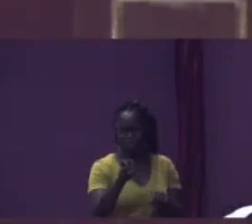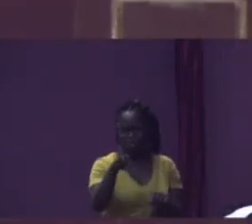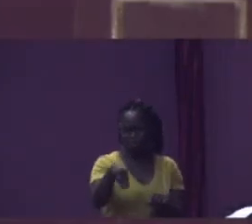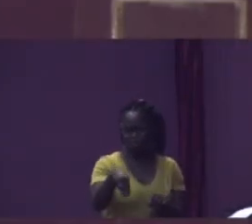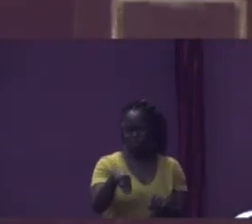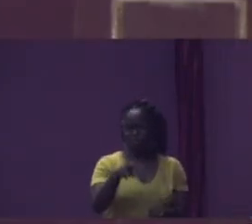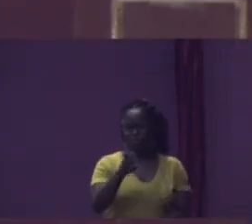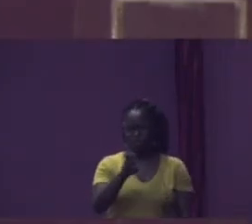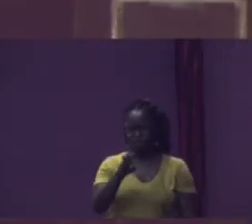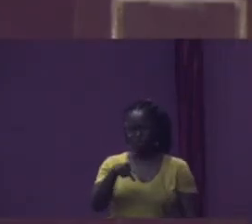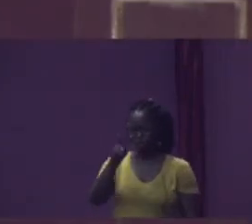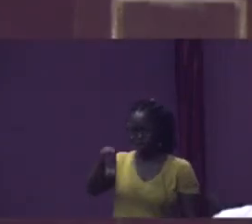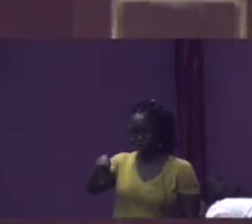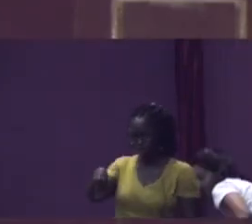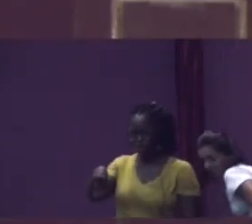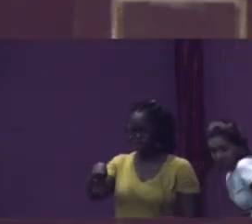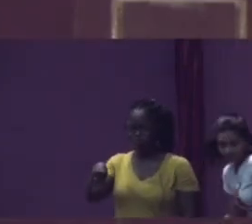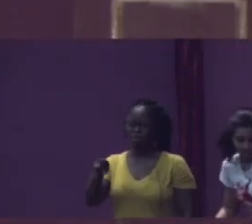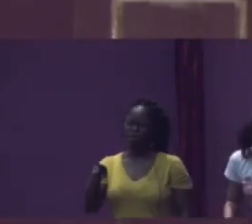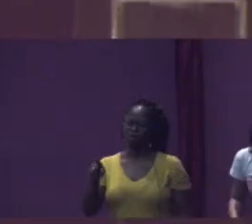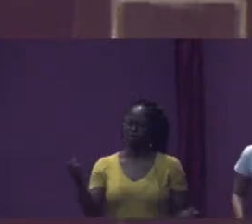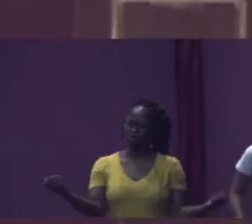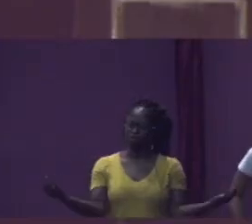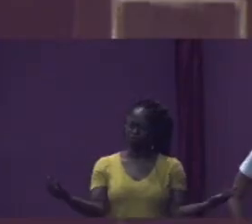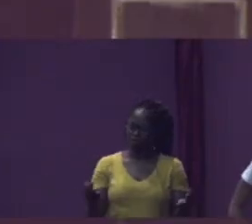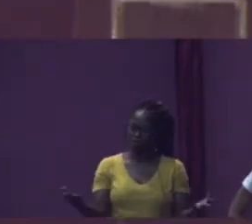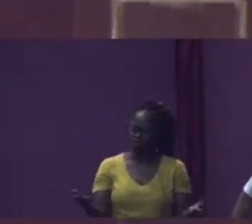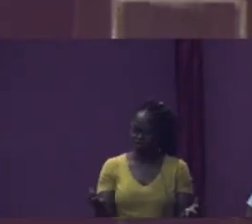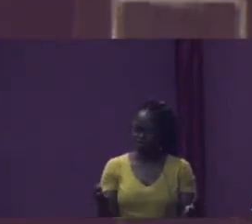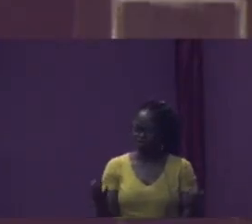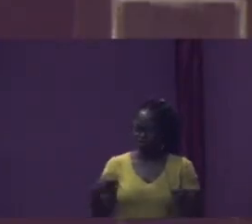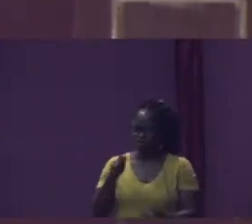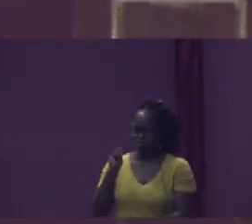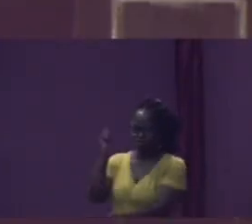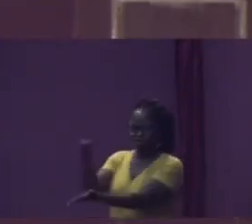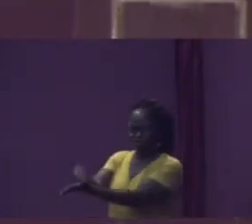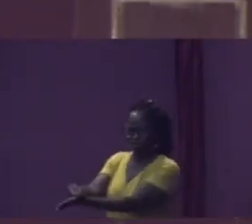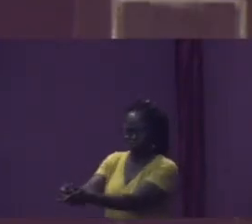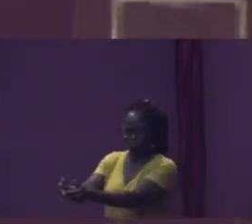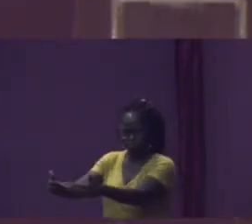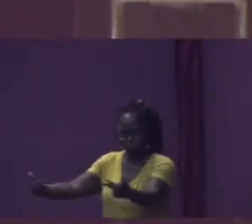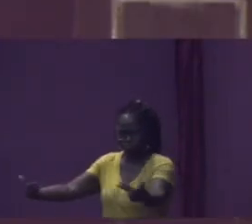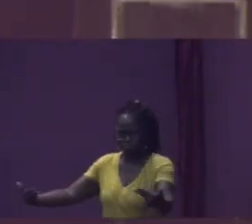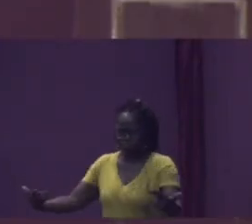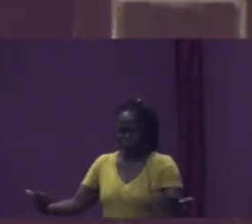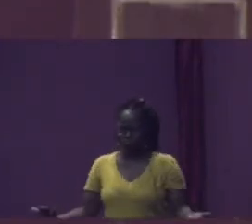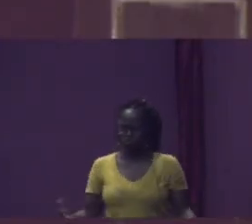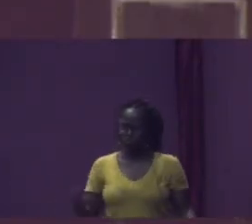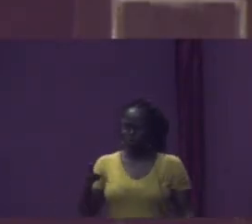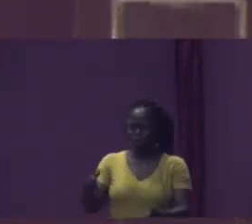going? Does she have to pay bribes? Does she need someone to accompany her on the way?